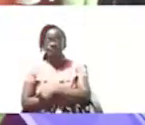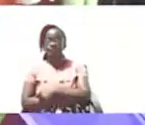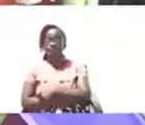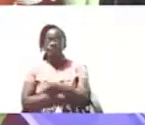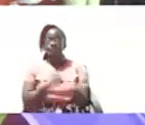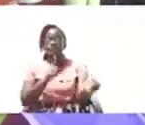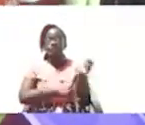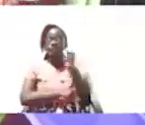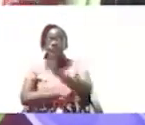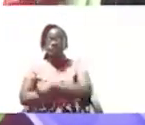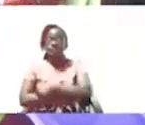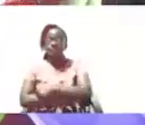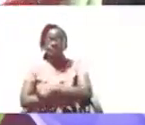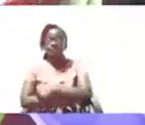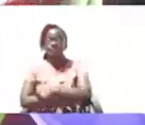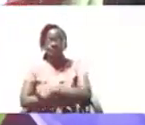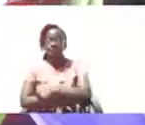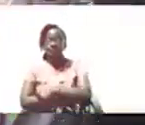Another day.